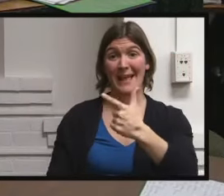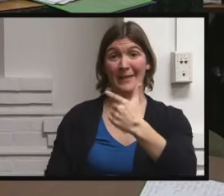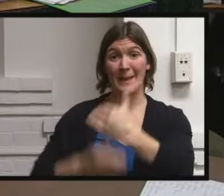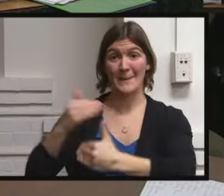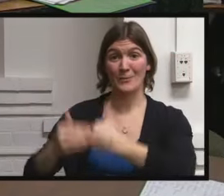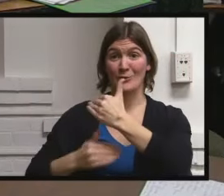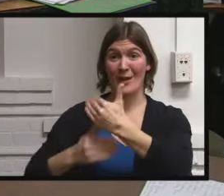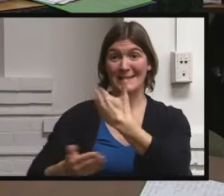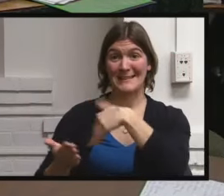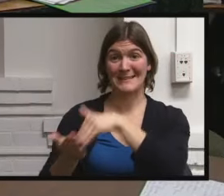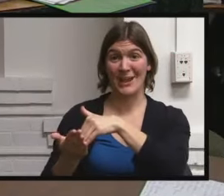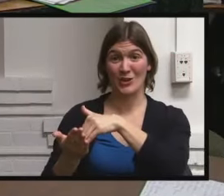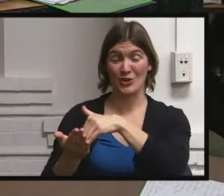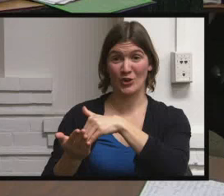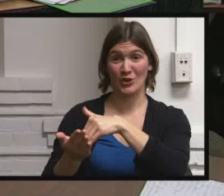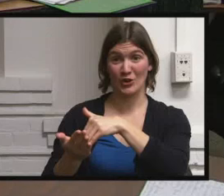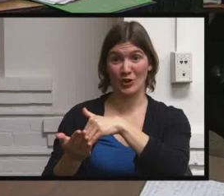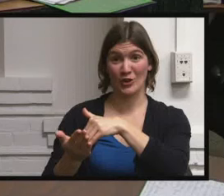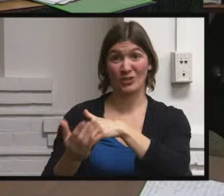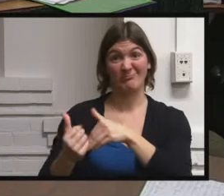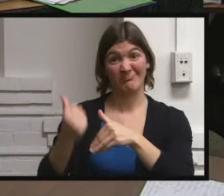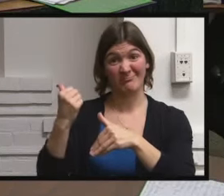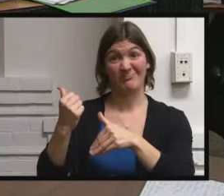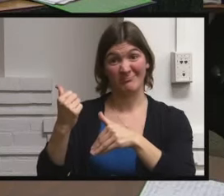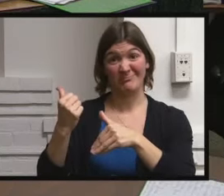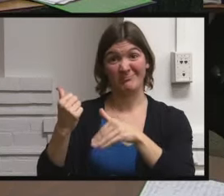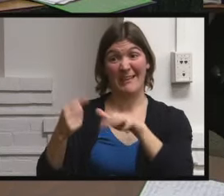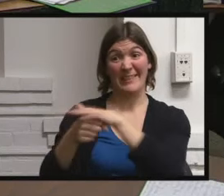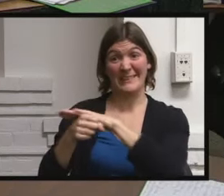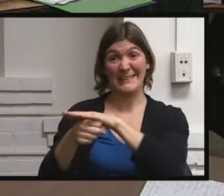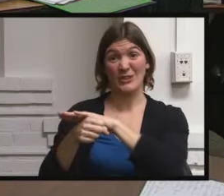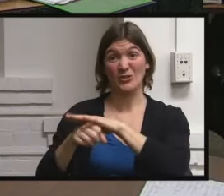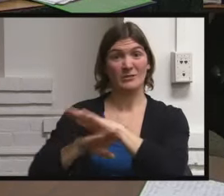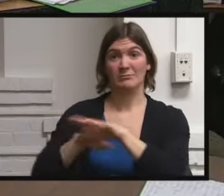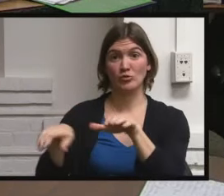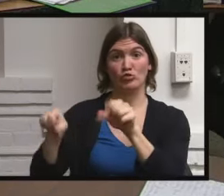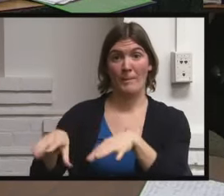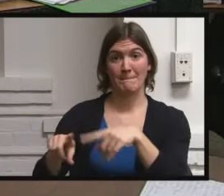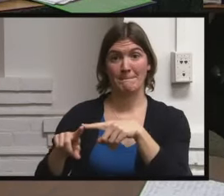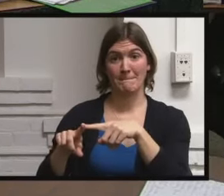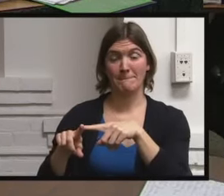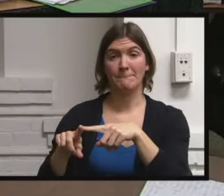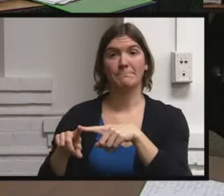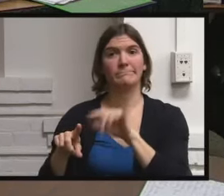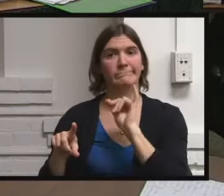processing operation at the district facilities